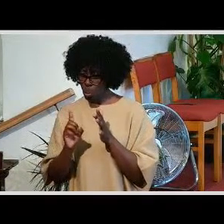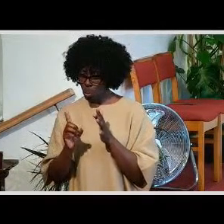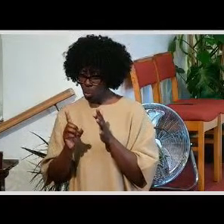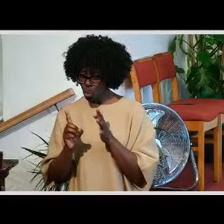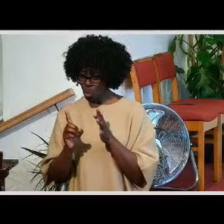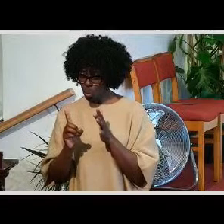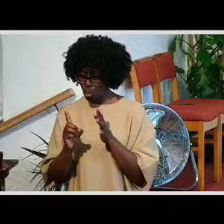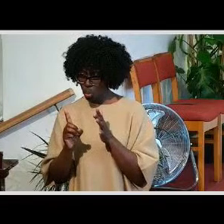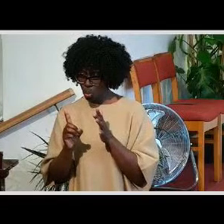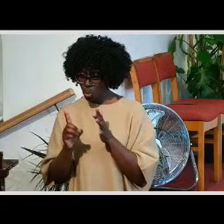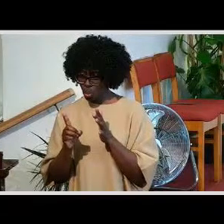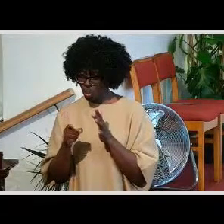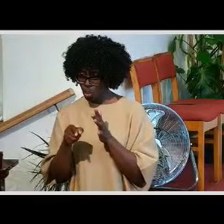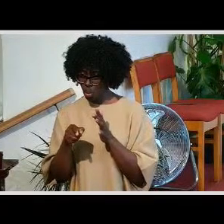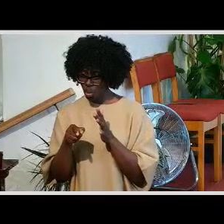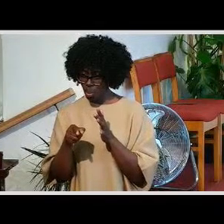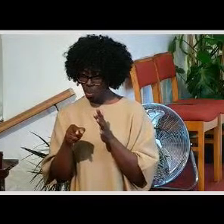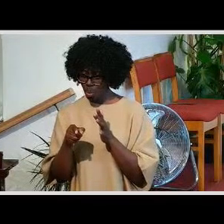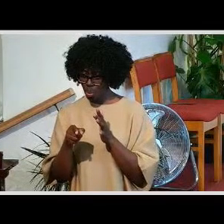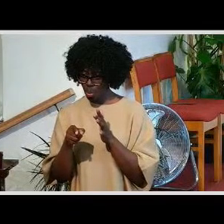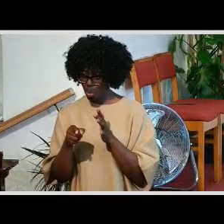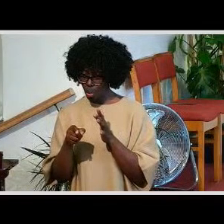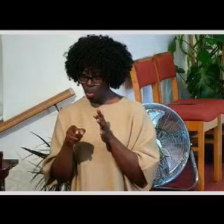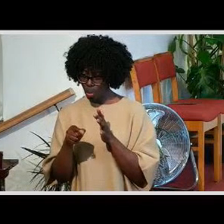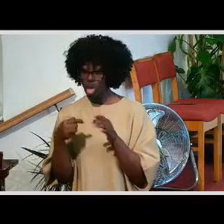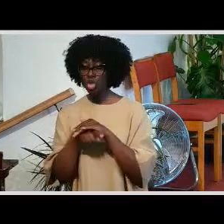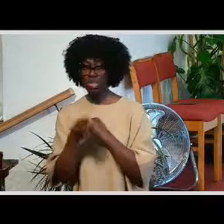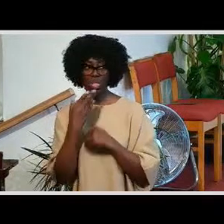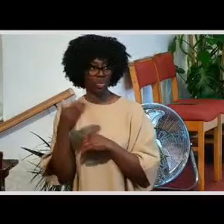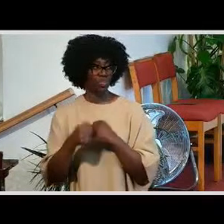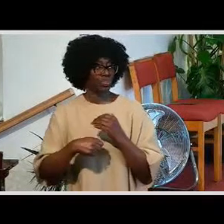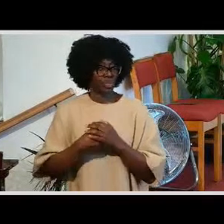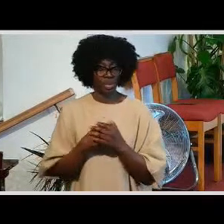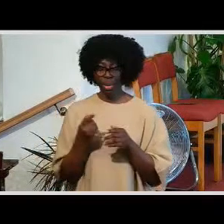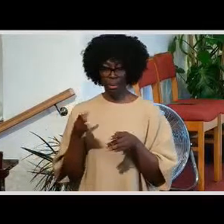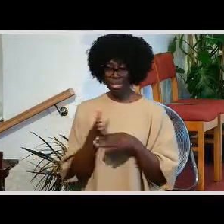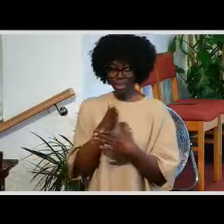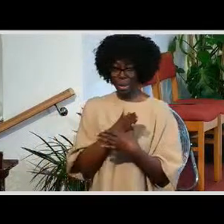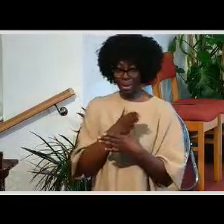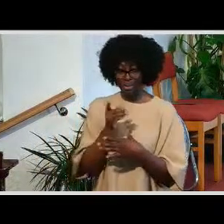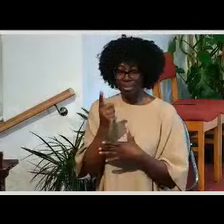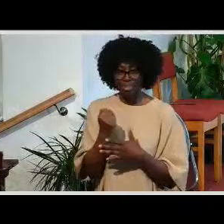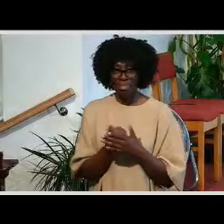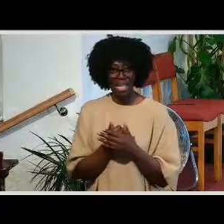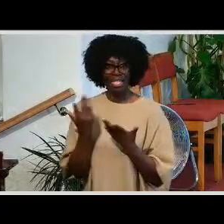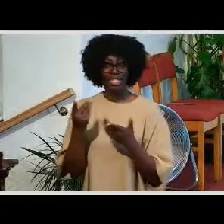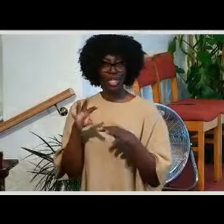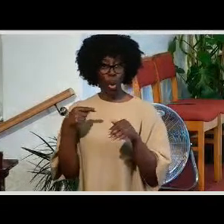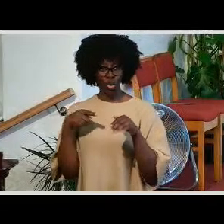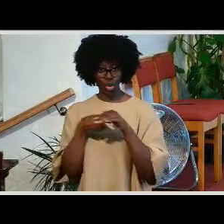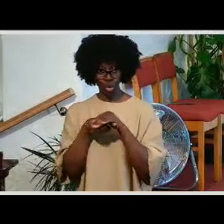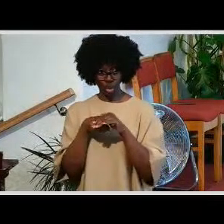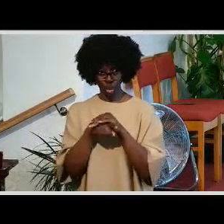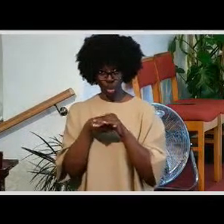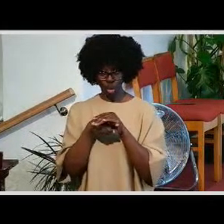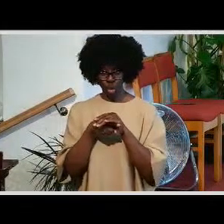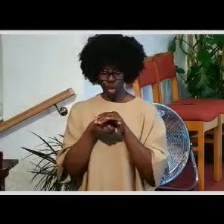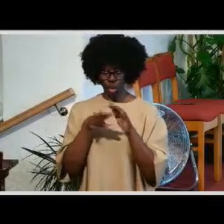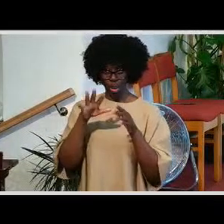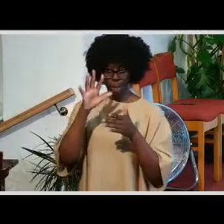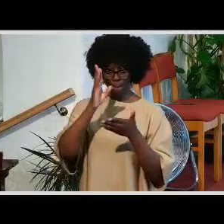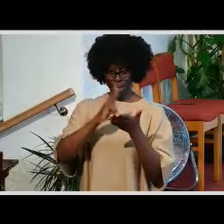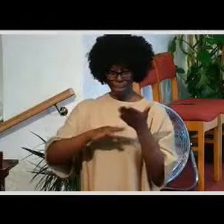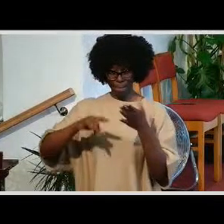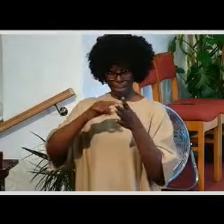of the lines. And so they have abilities, and this is where we talk about possibilities, to do things that you and